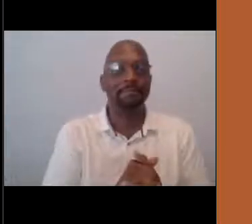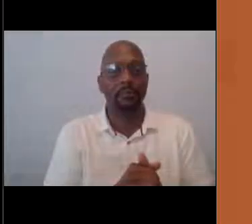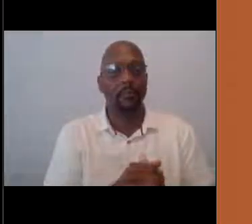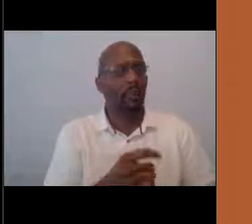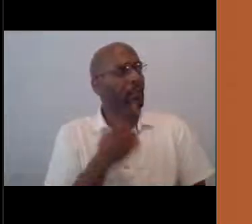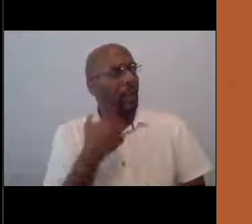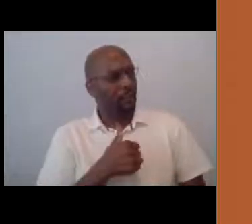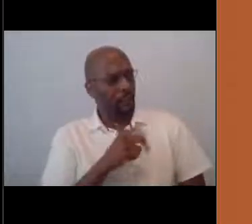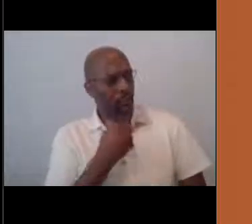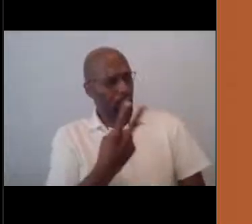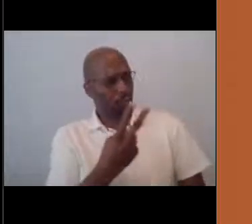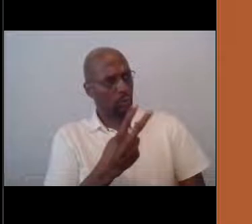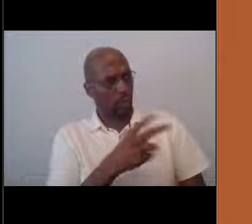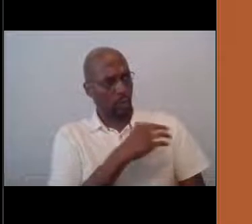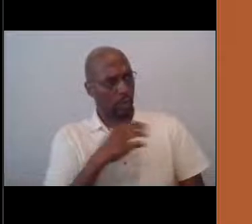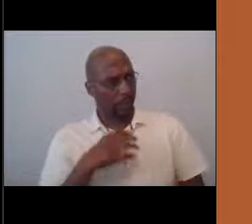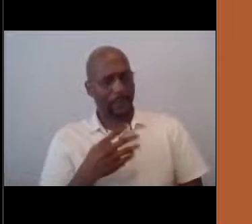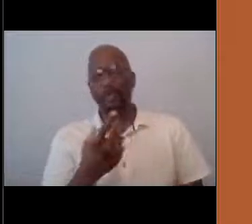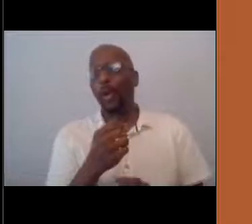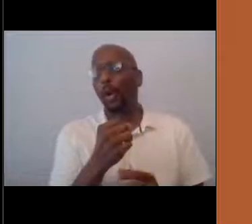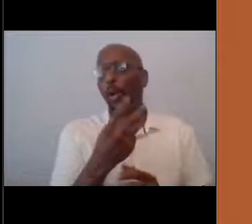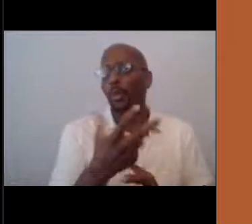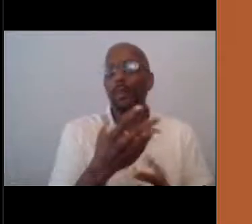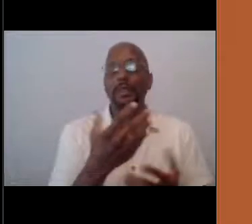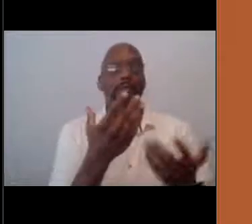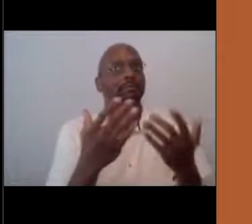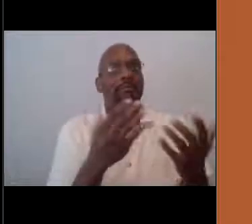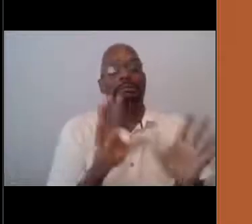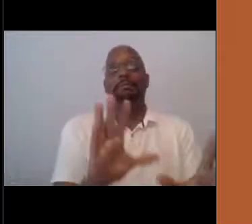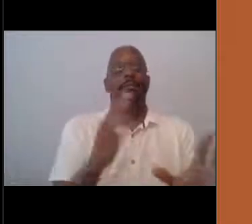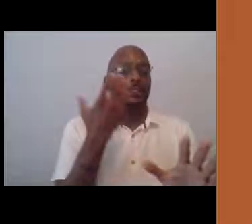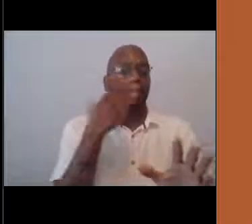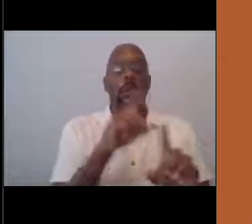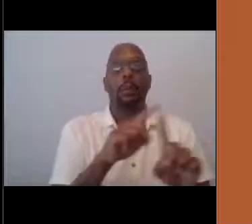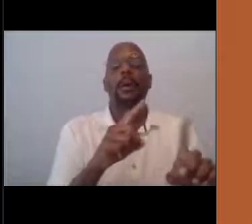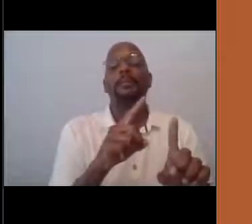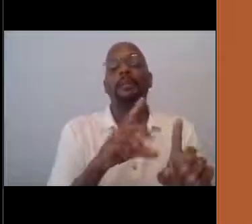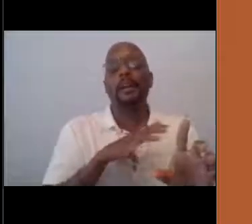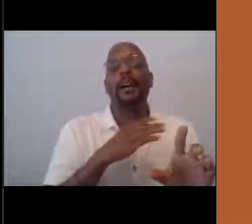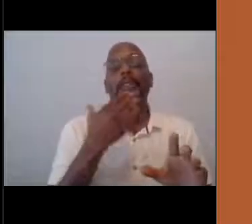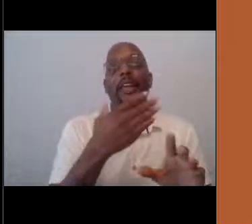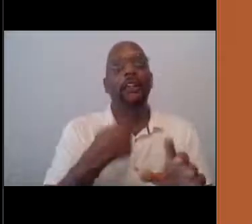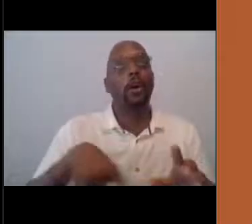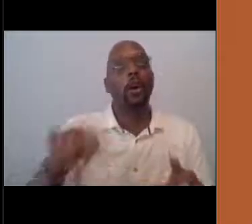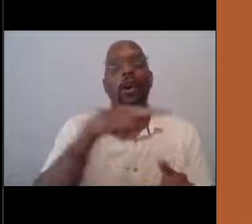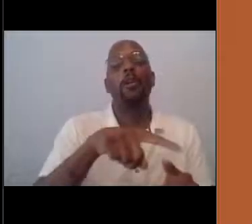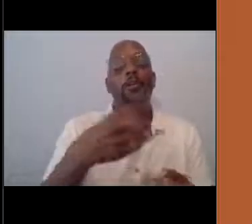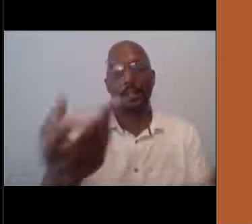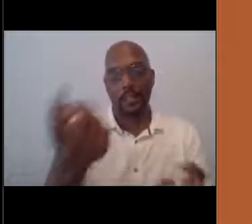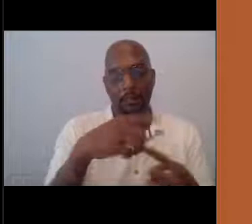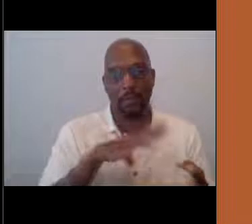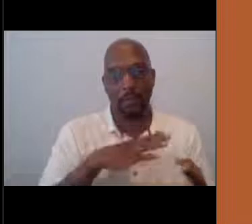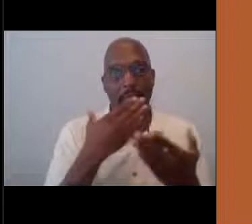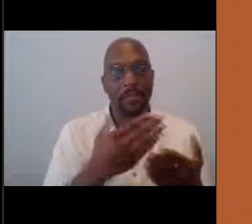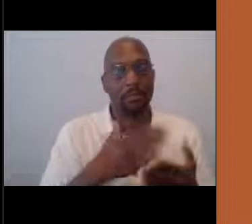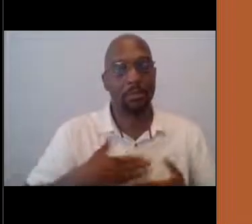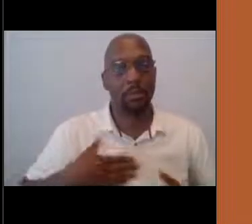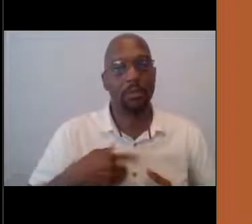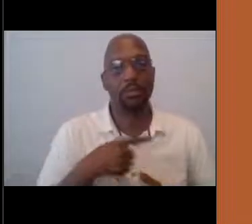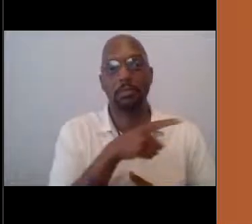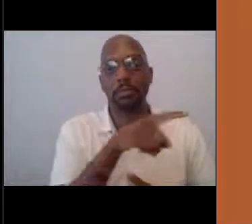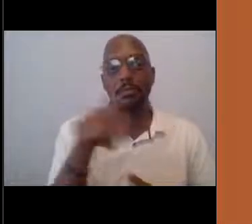3 commissioners, and to see you so well represented, we really appreciate it. Thank you. I have to